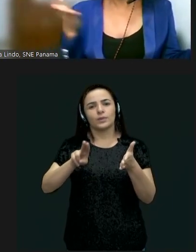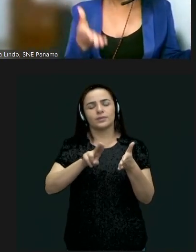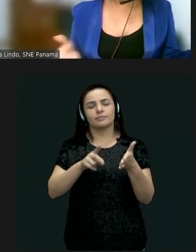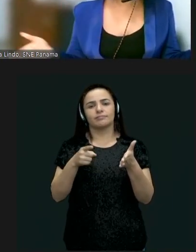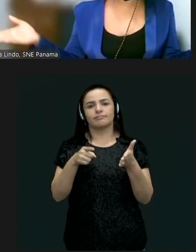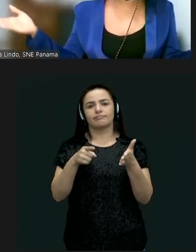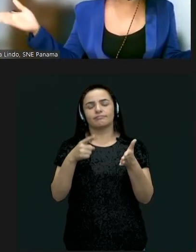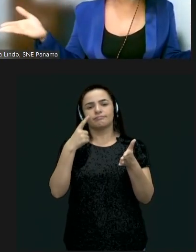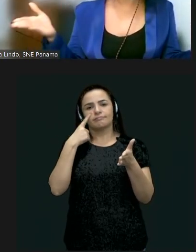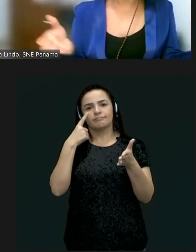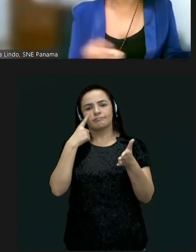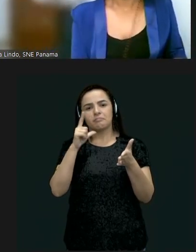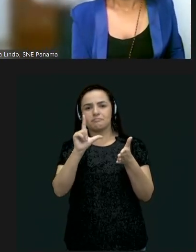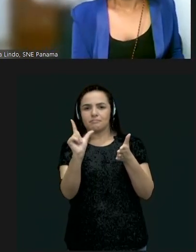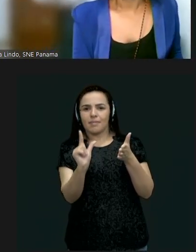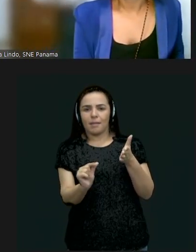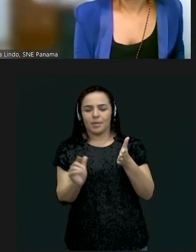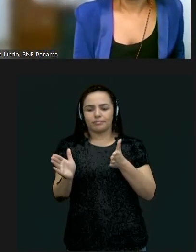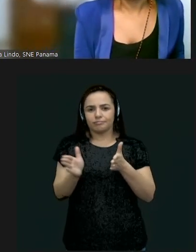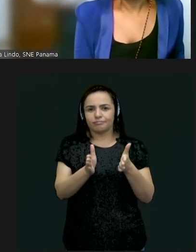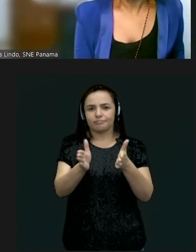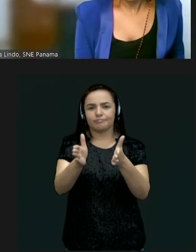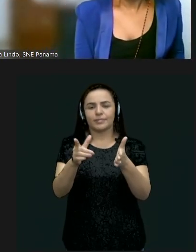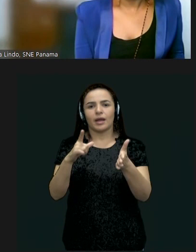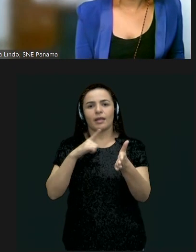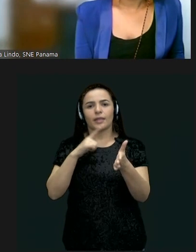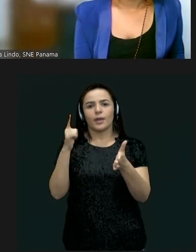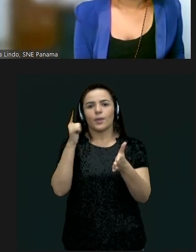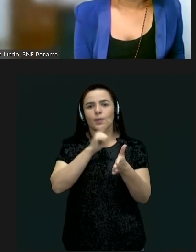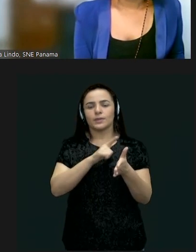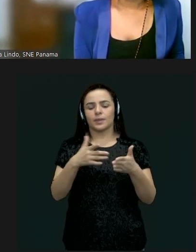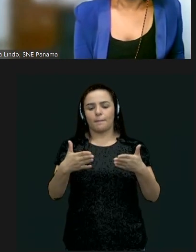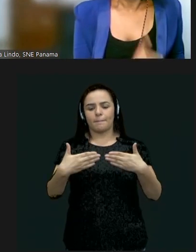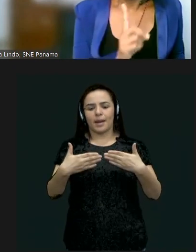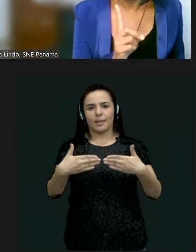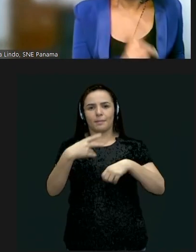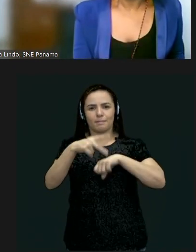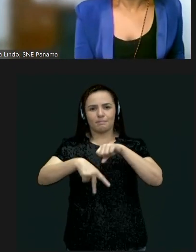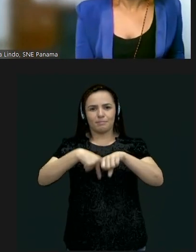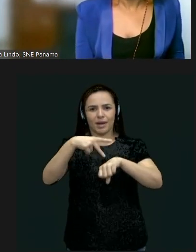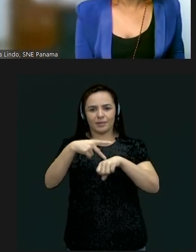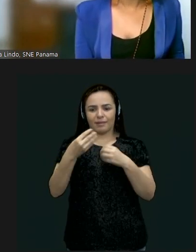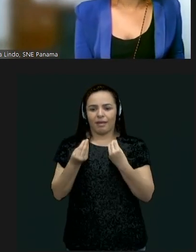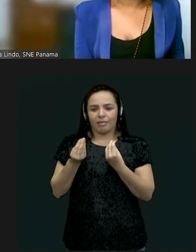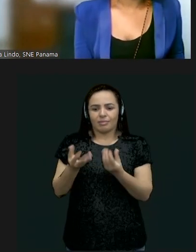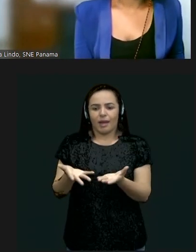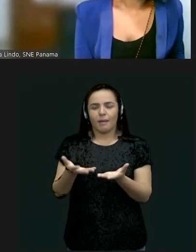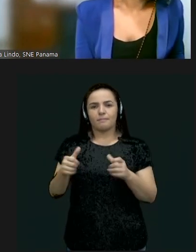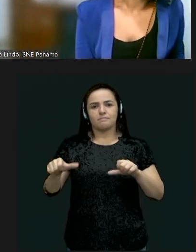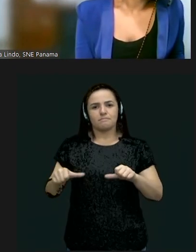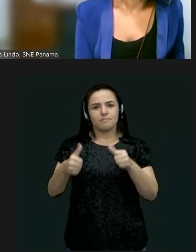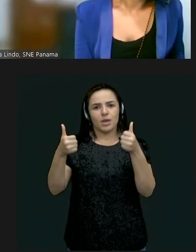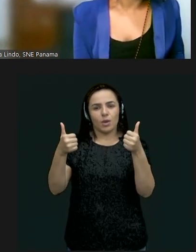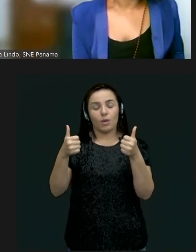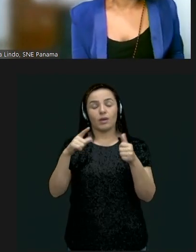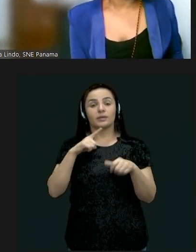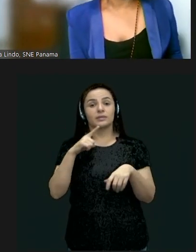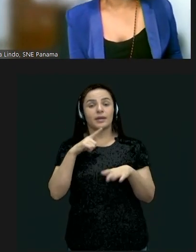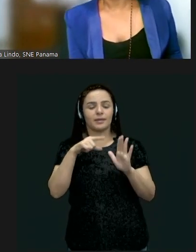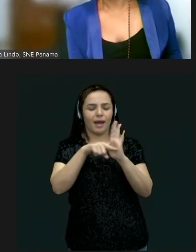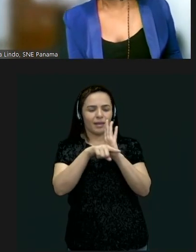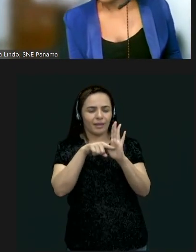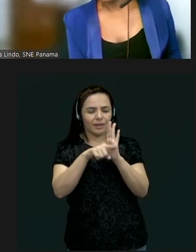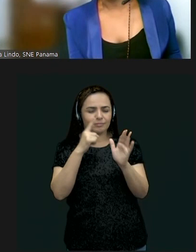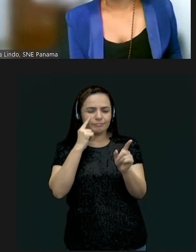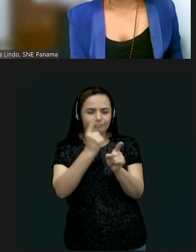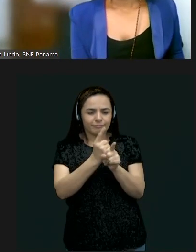order to meet the offer passing through the Panama Canal. And from that analysis, our first